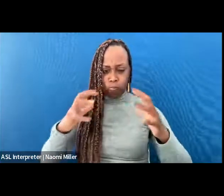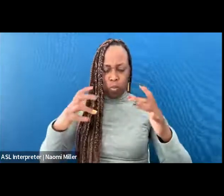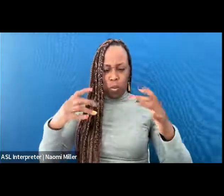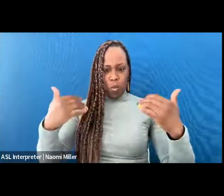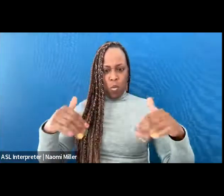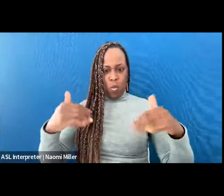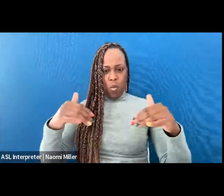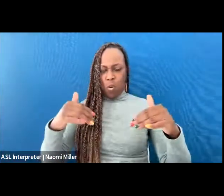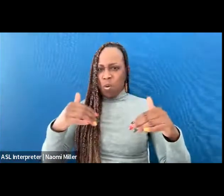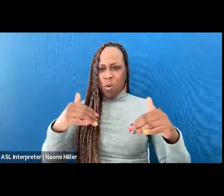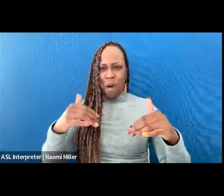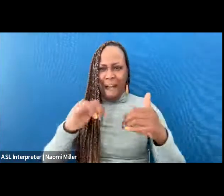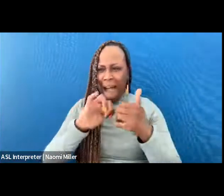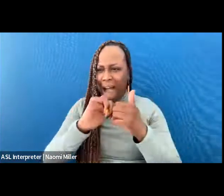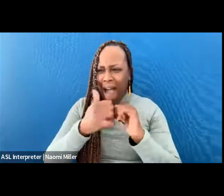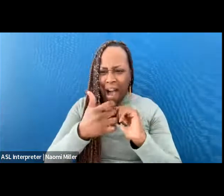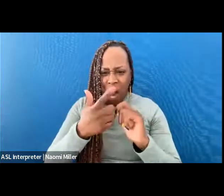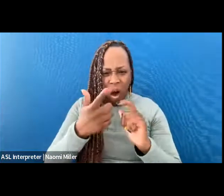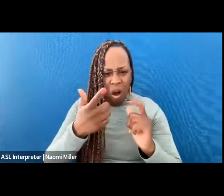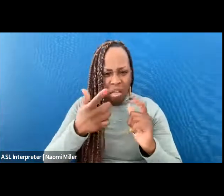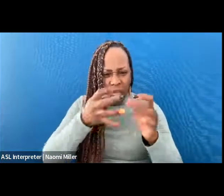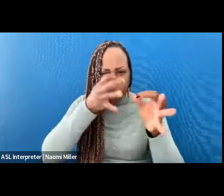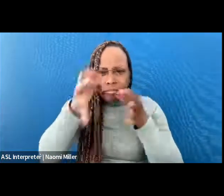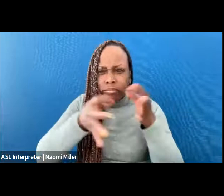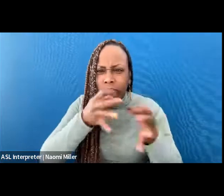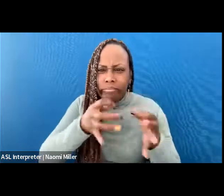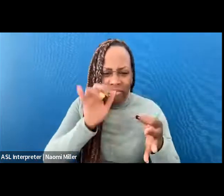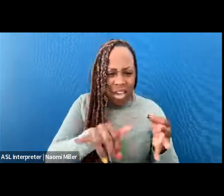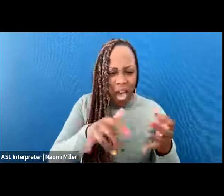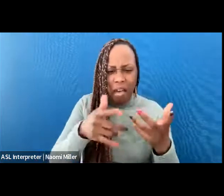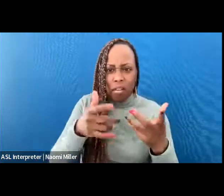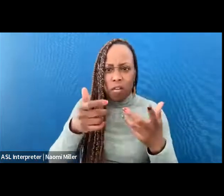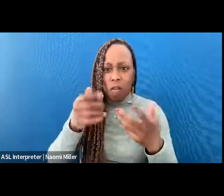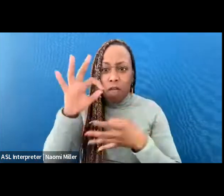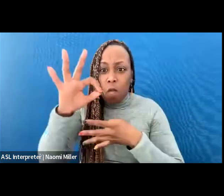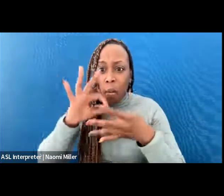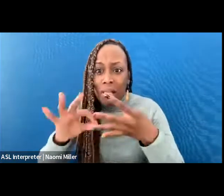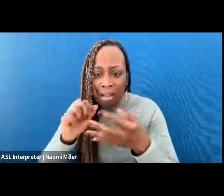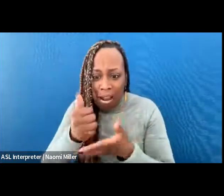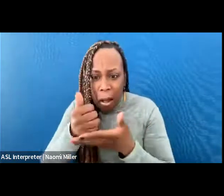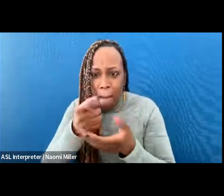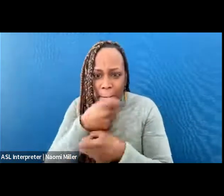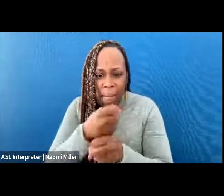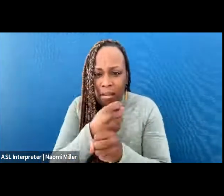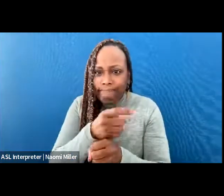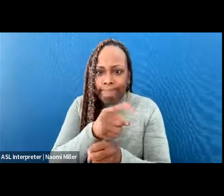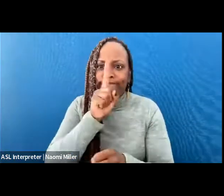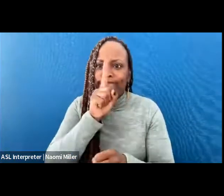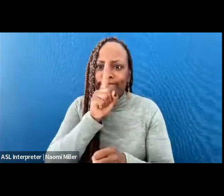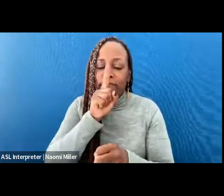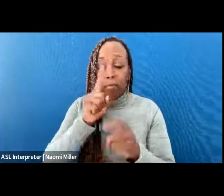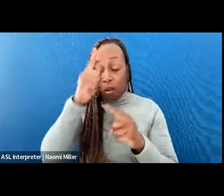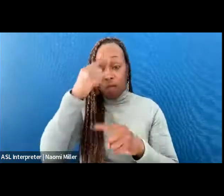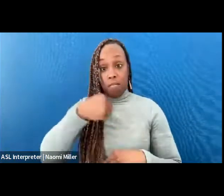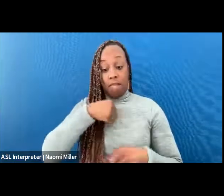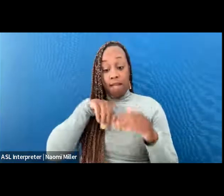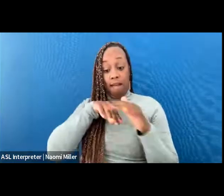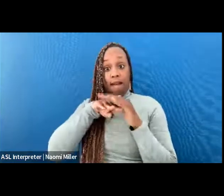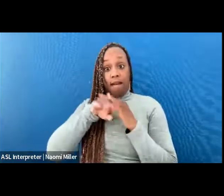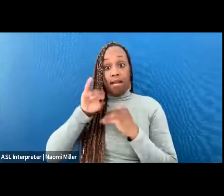the alchemy of belonging, and there is no formula to create it. But I know for me, access intimacy